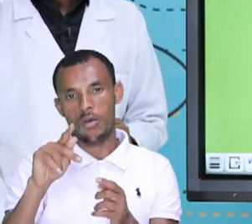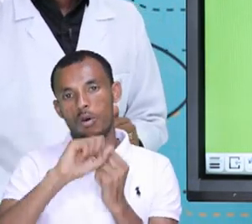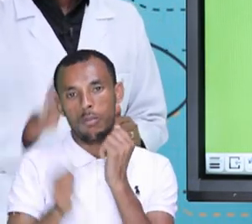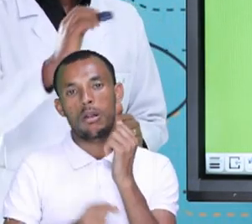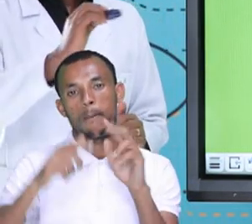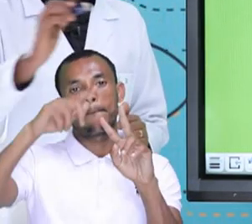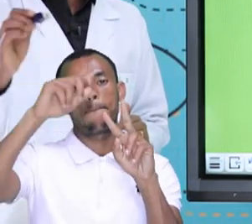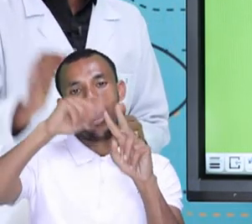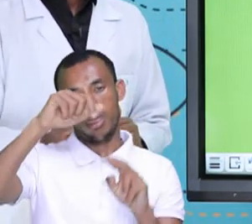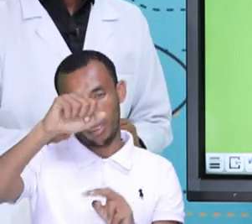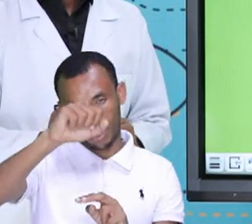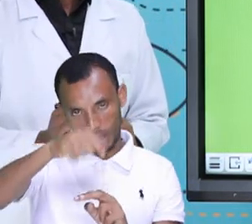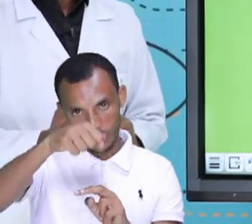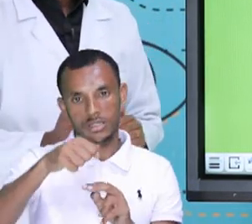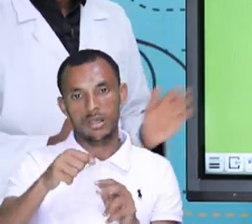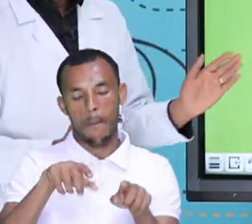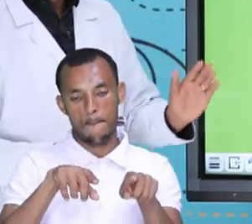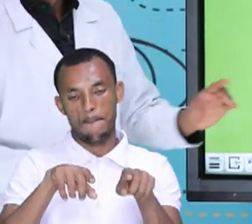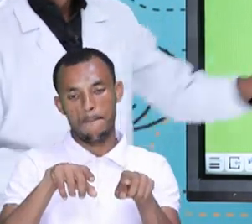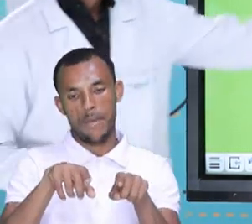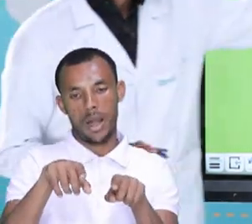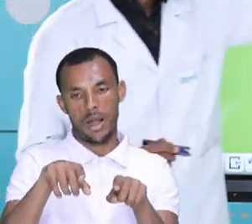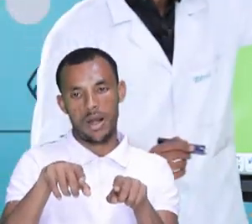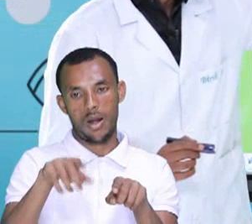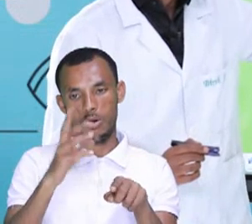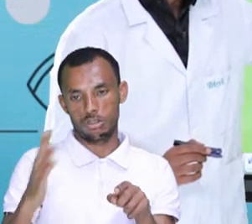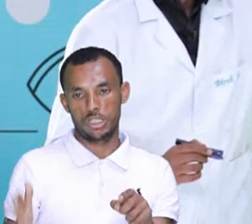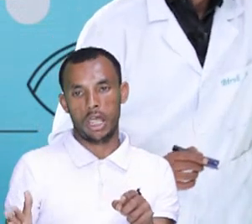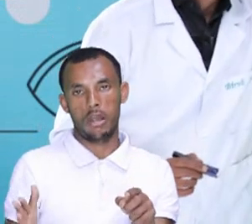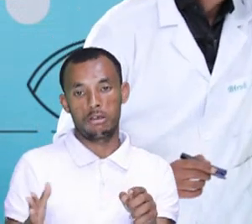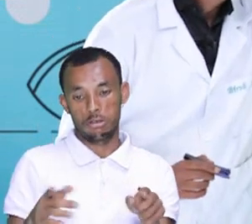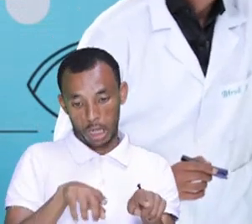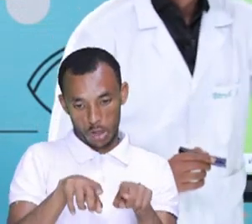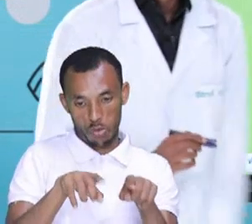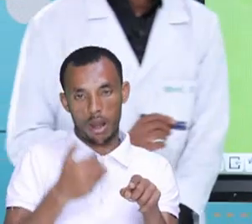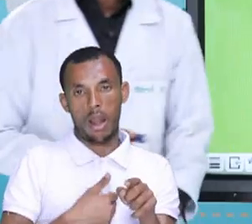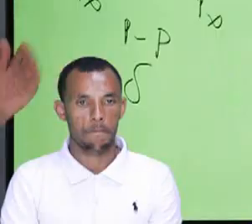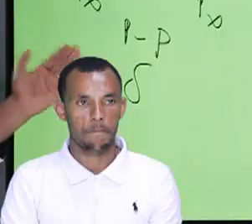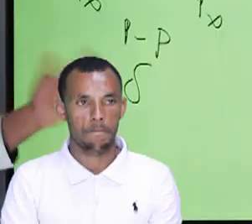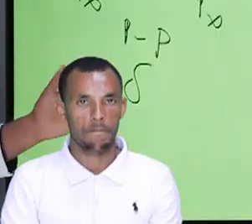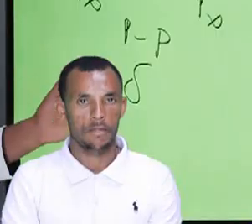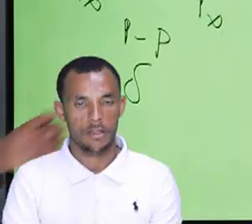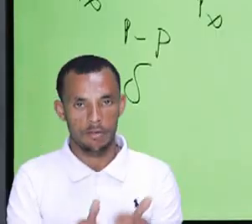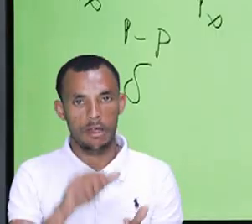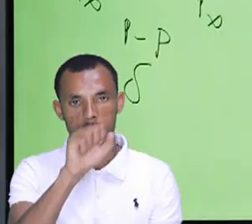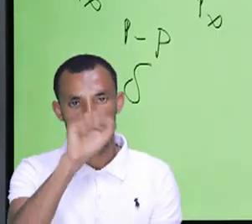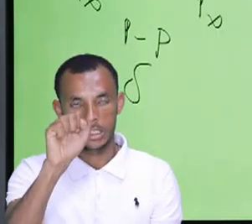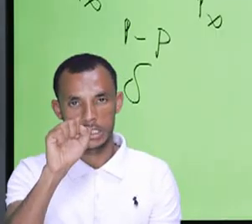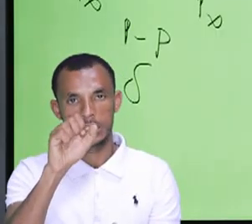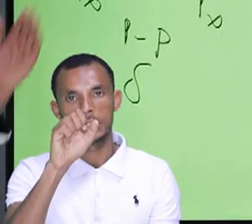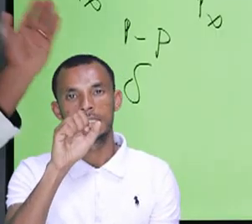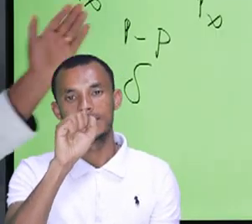yes, parallel or sideway. This is side to side, again this is side to side. Therefore, SS